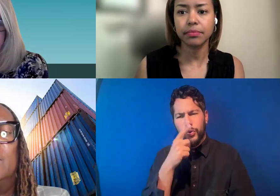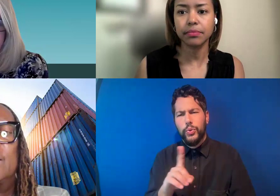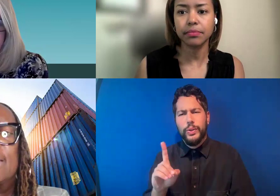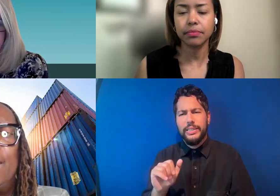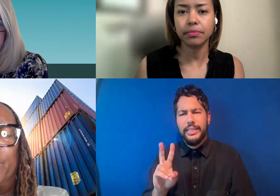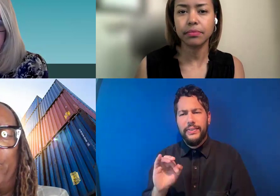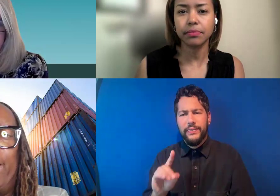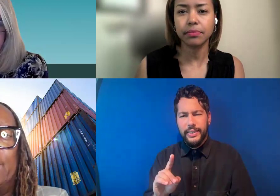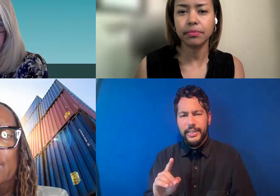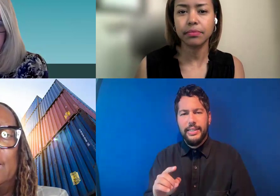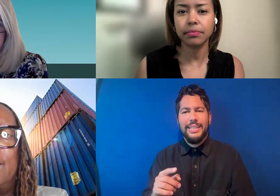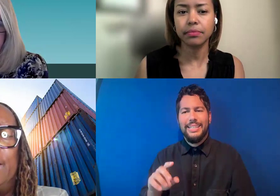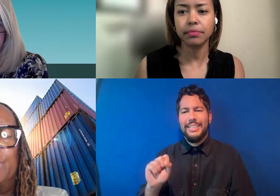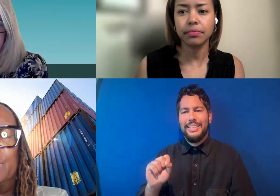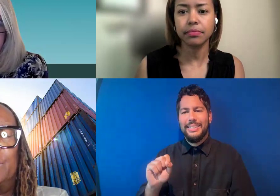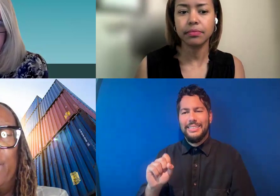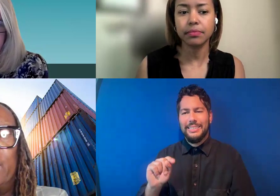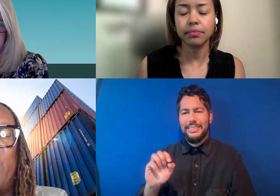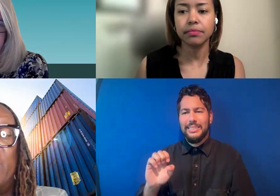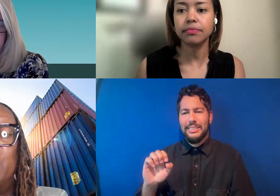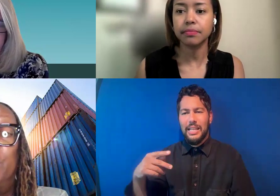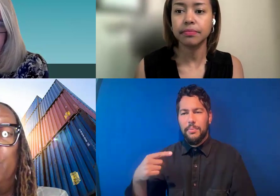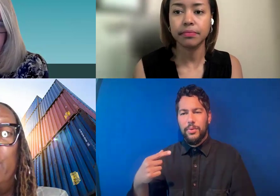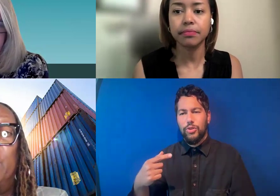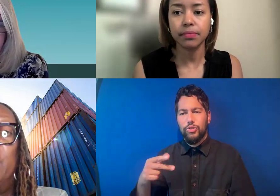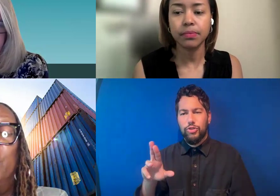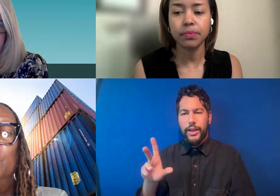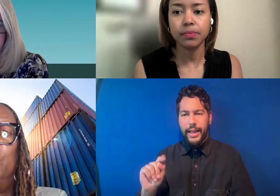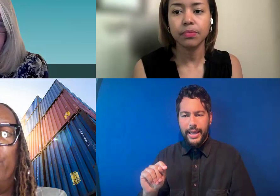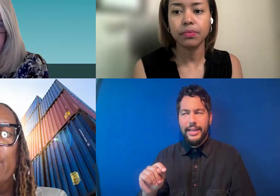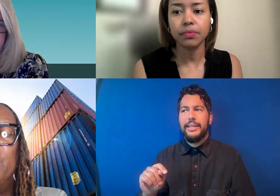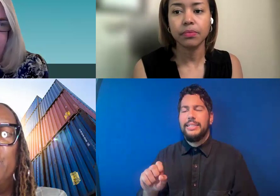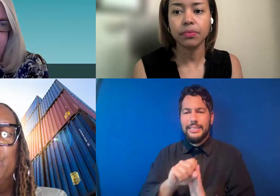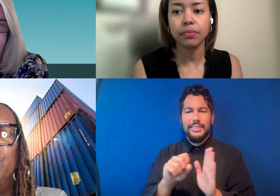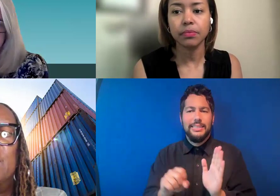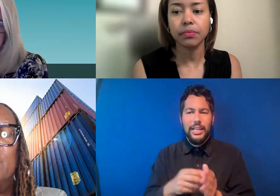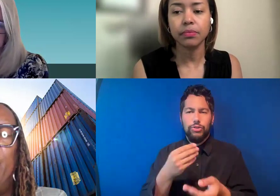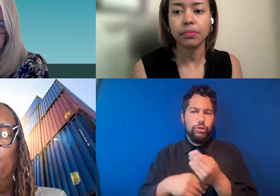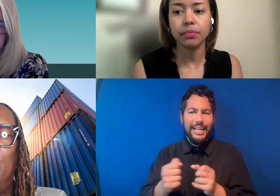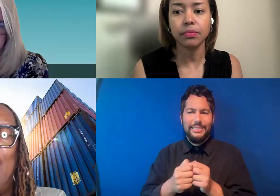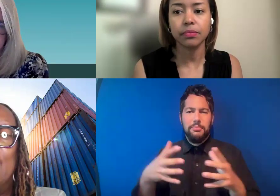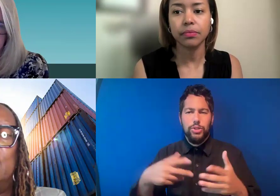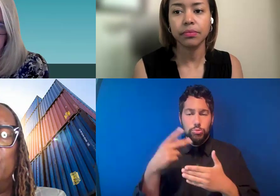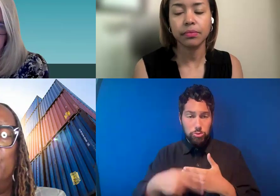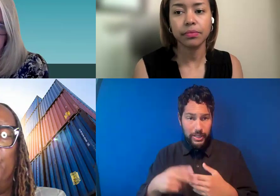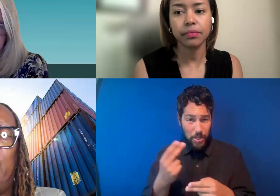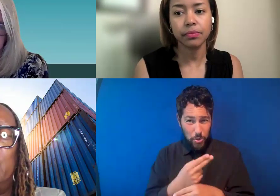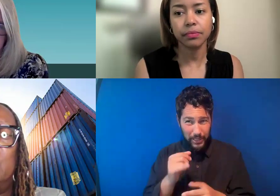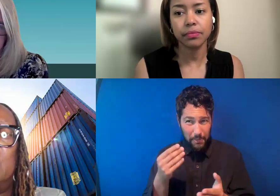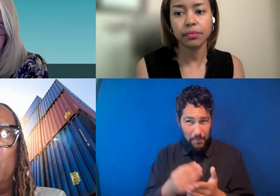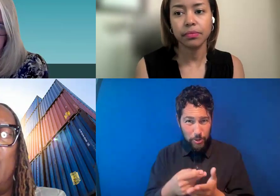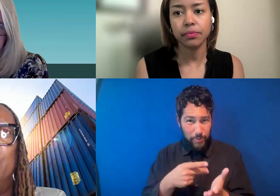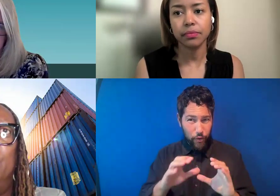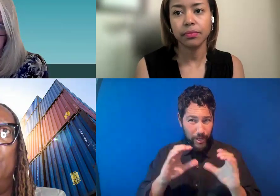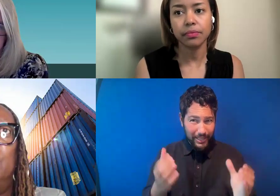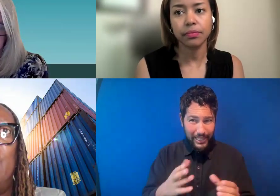Mm-hmm. The STEP grant, the State Trade Expansion Program, can those grants be used to pay for classes or certifications